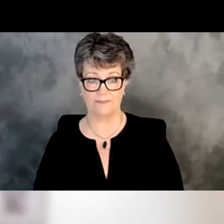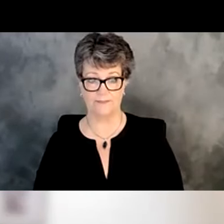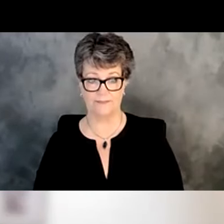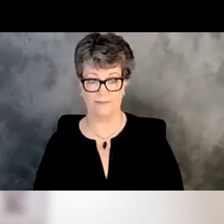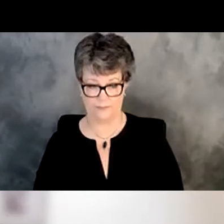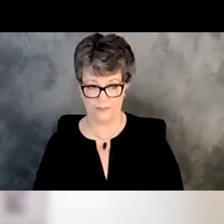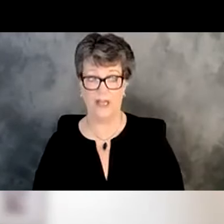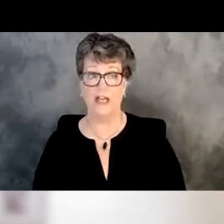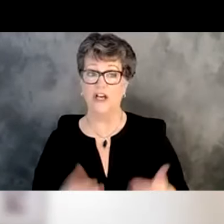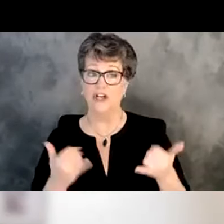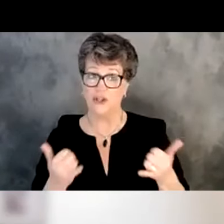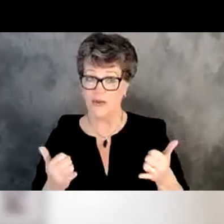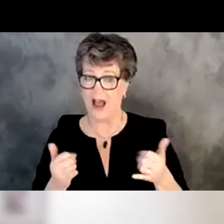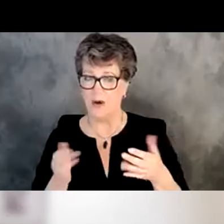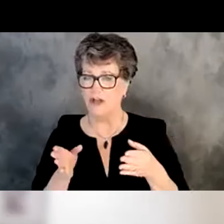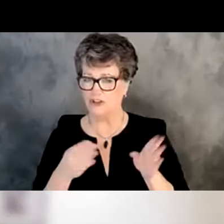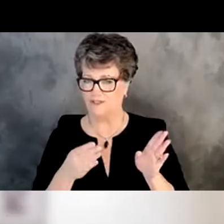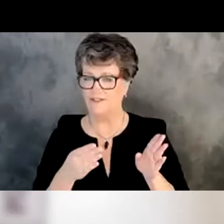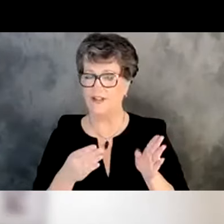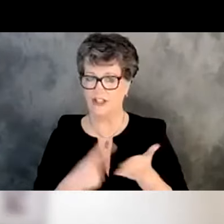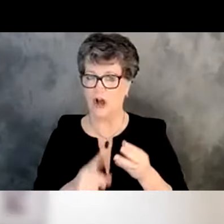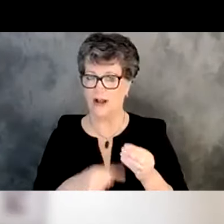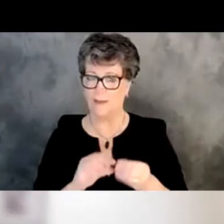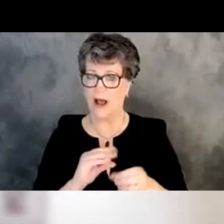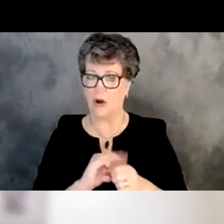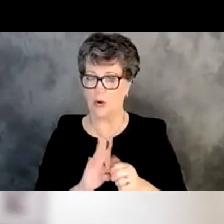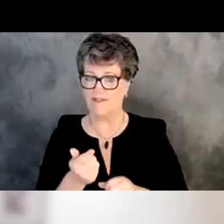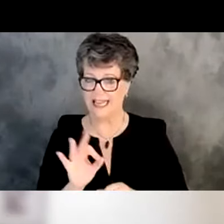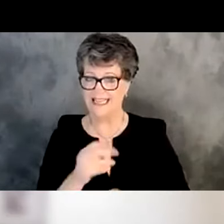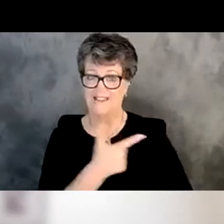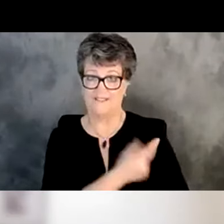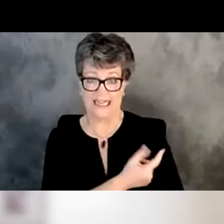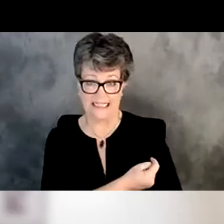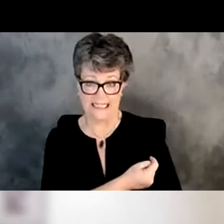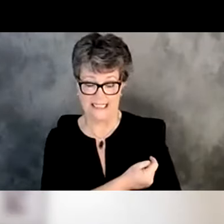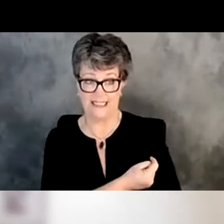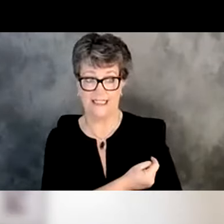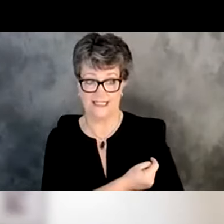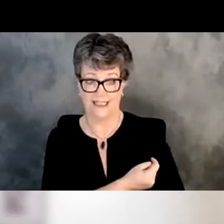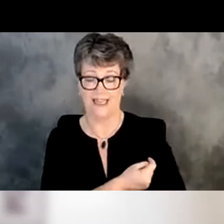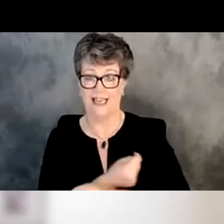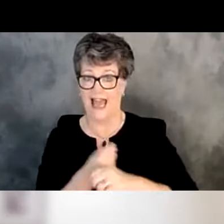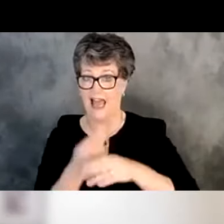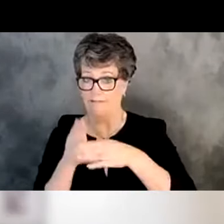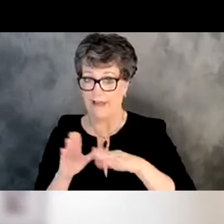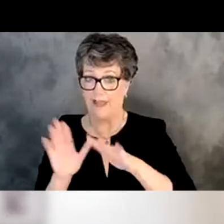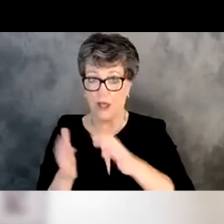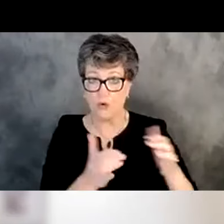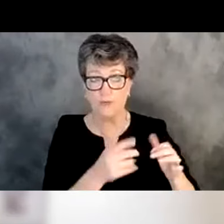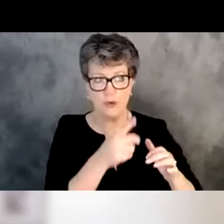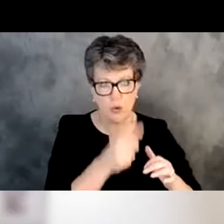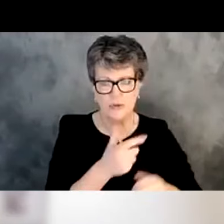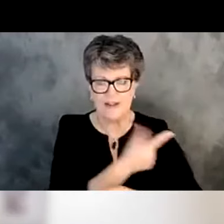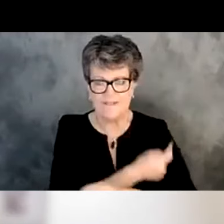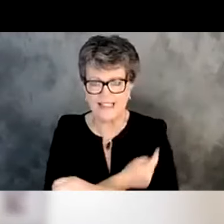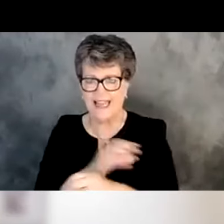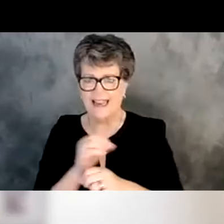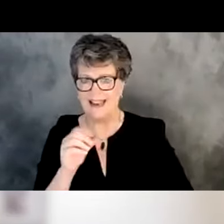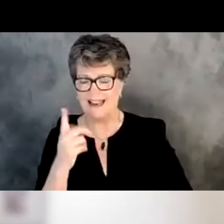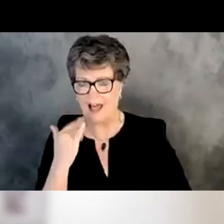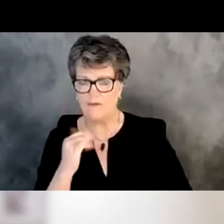So now I want to shift gears and talk about the COVID-19 vaccines and the demographics of who has been vaccinated in California and here in